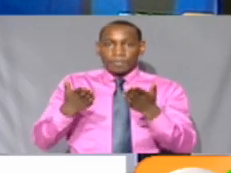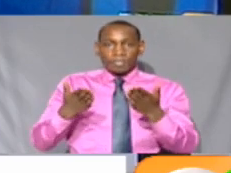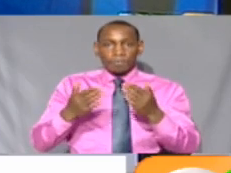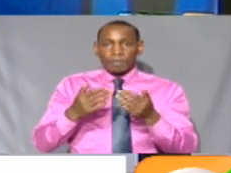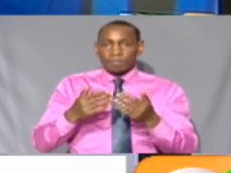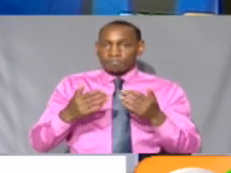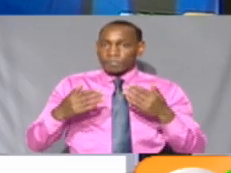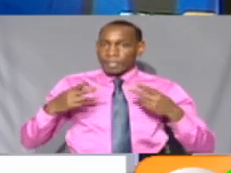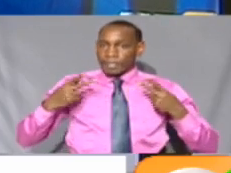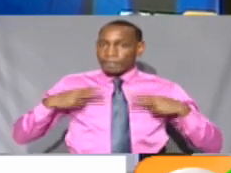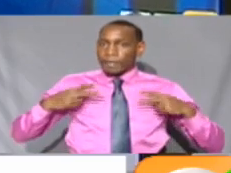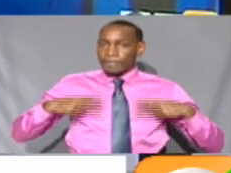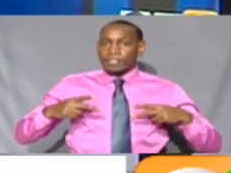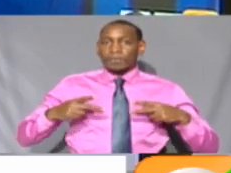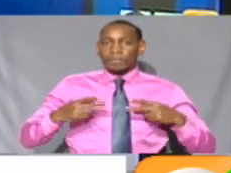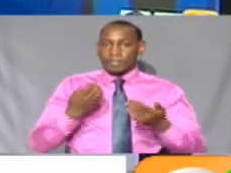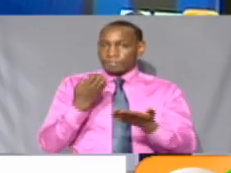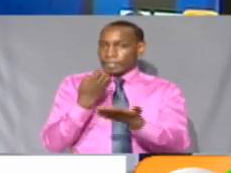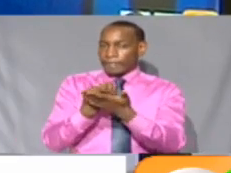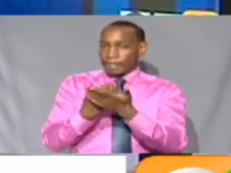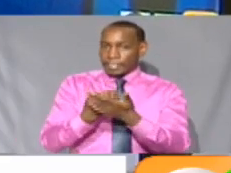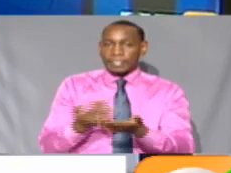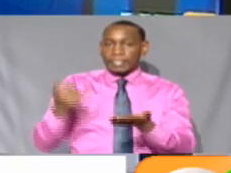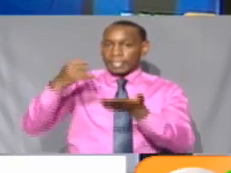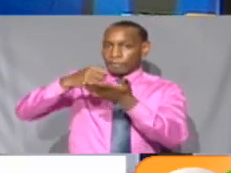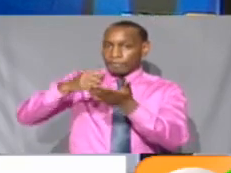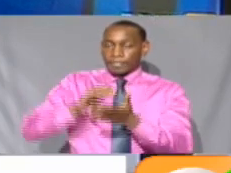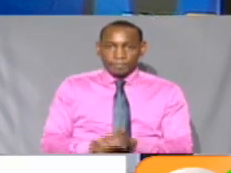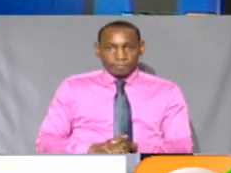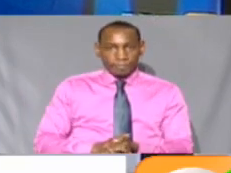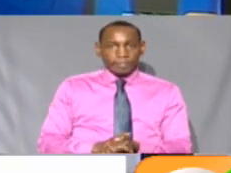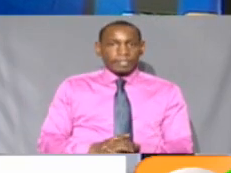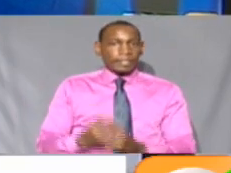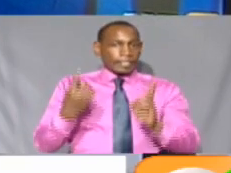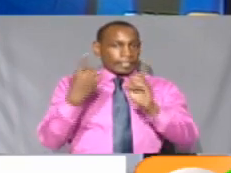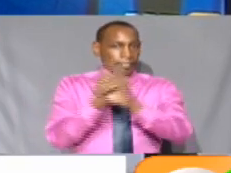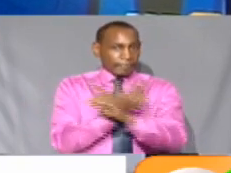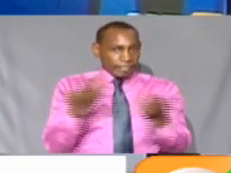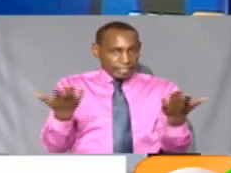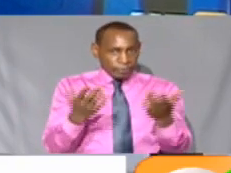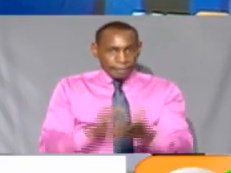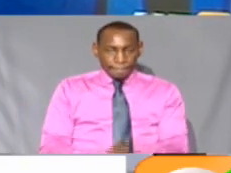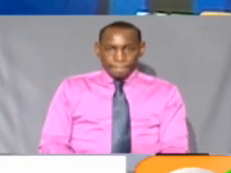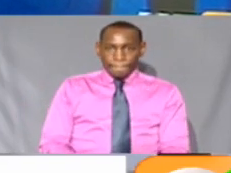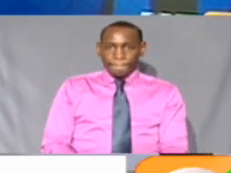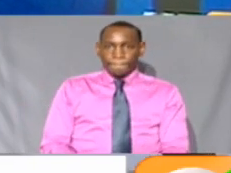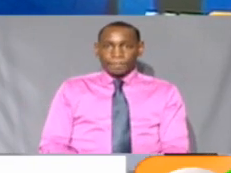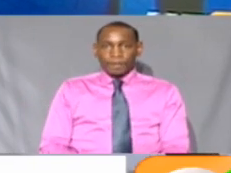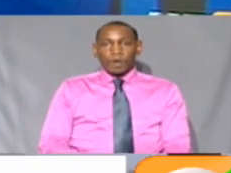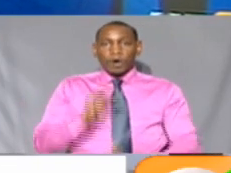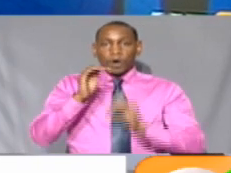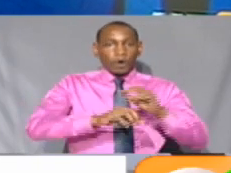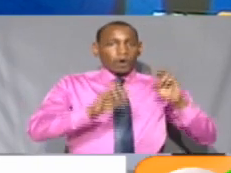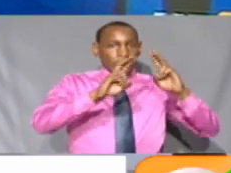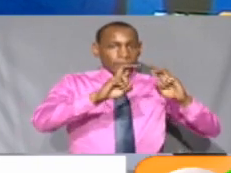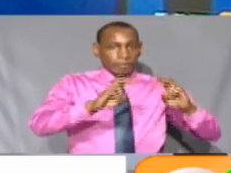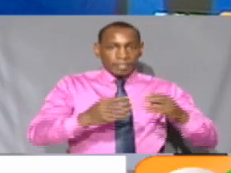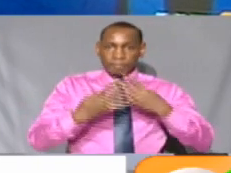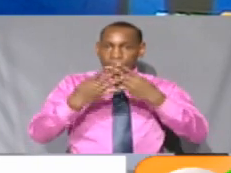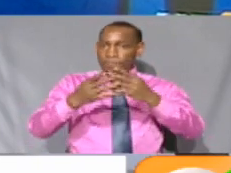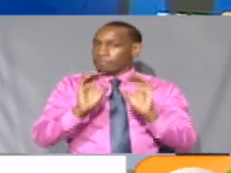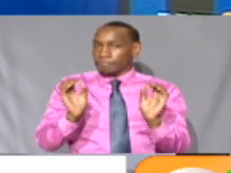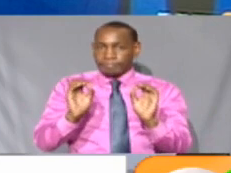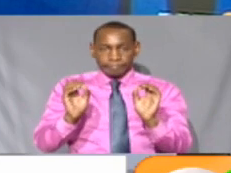evidence. They have a lot to take into account. Now, here is where the differences come in. Not every investigation is